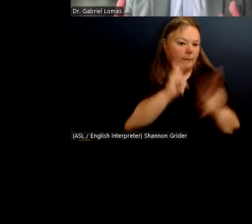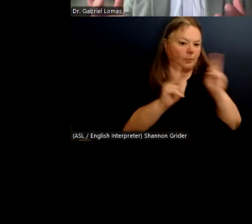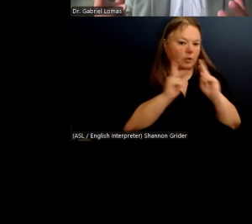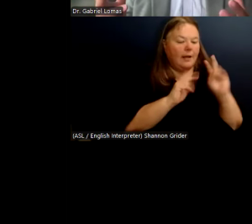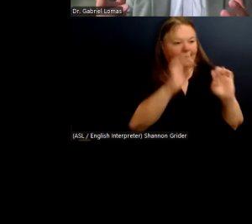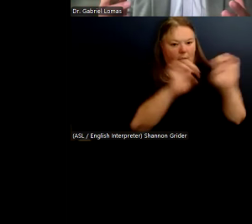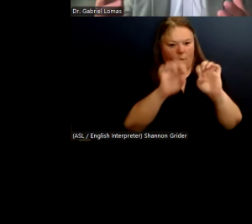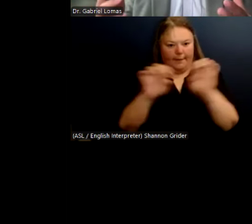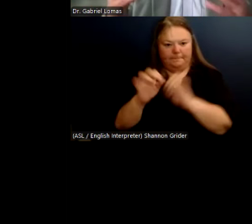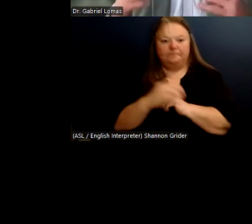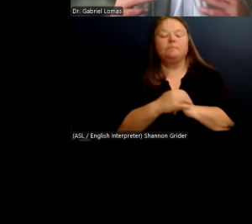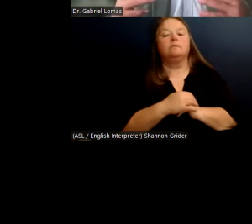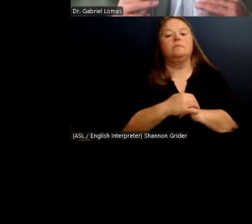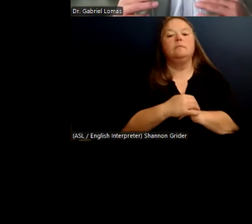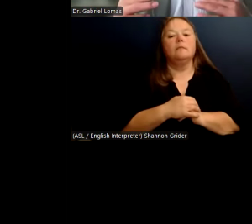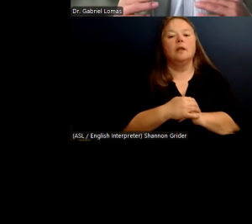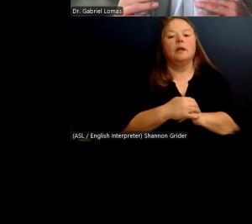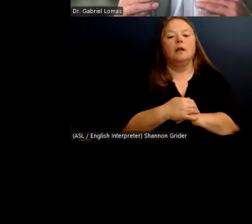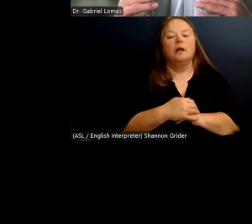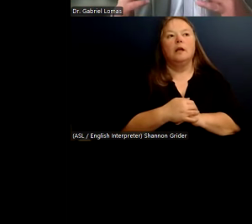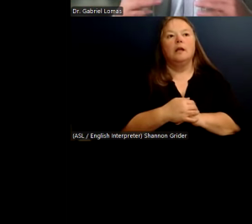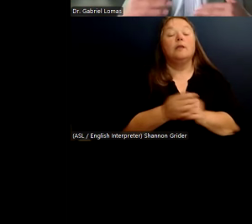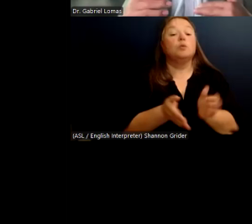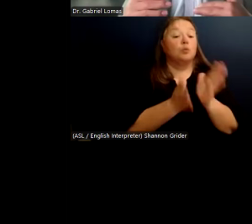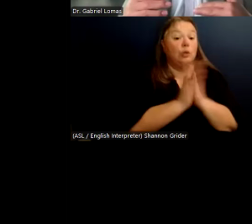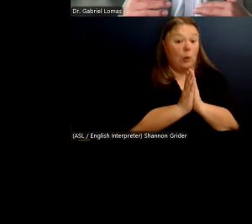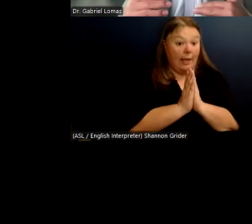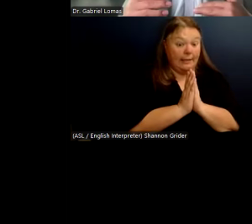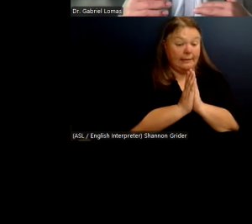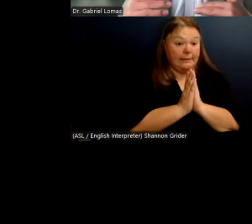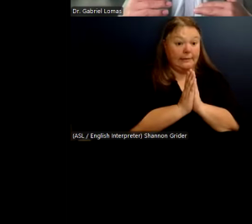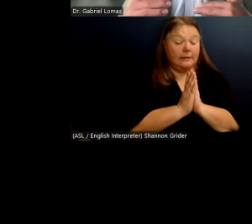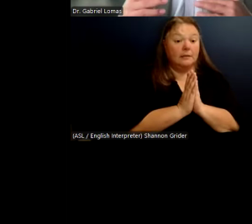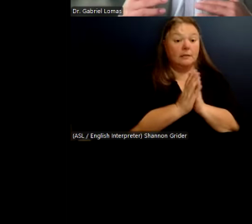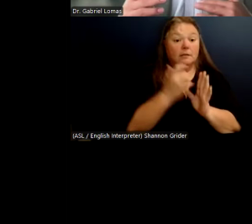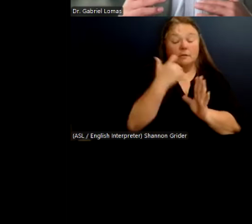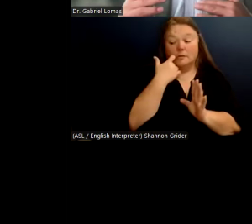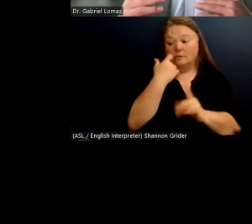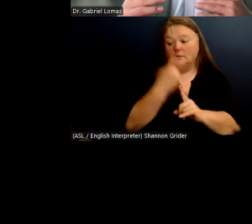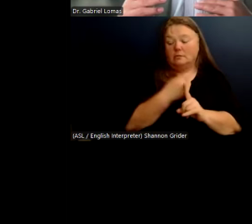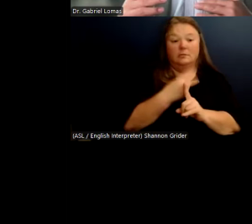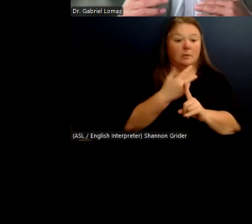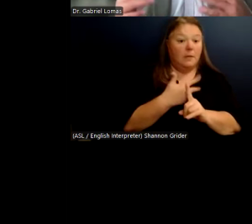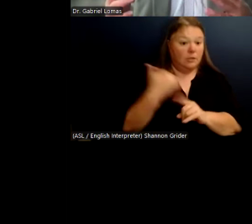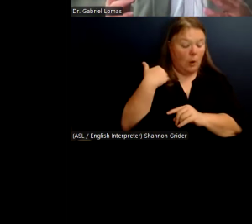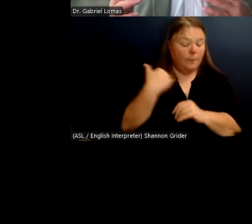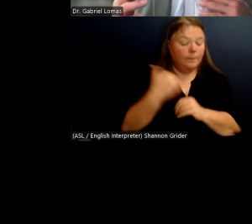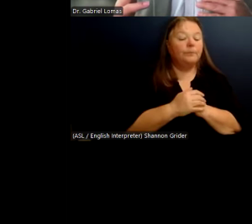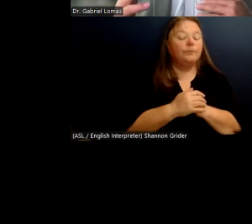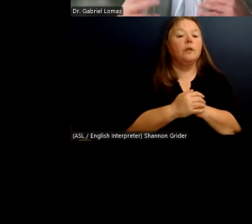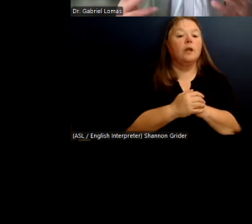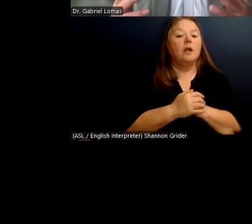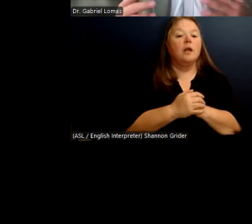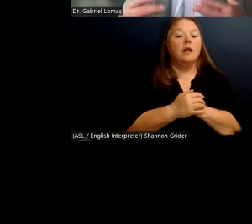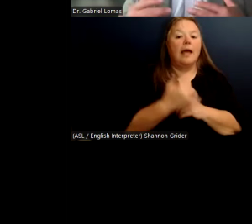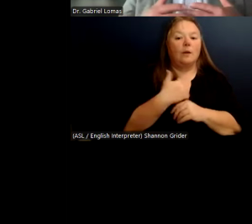I sort of there was a little bit of there was a request to put in a few months ago when we were preparing